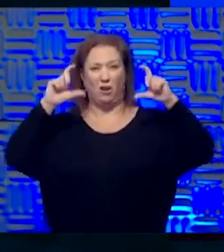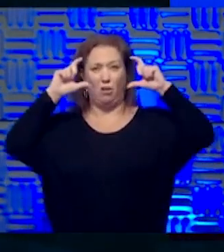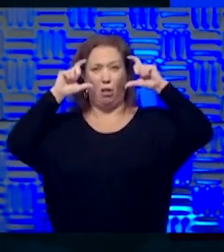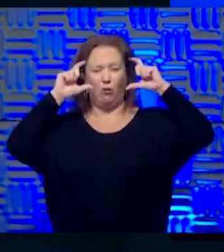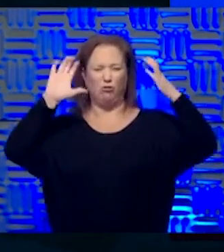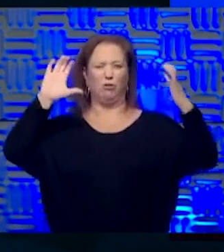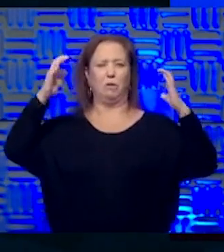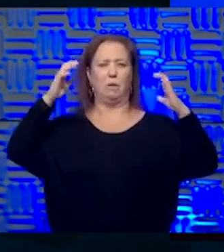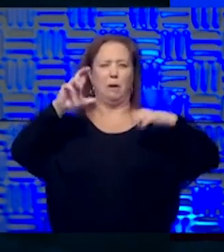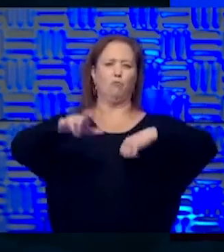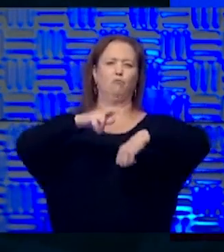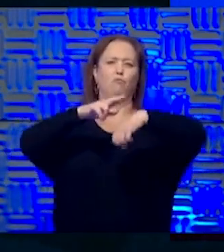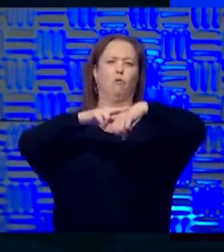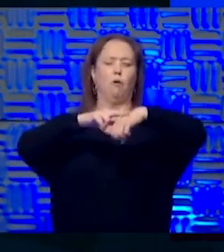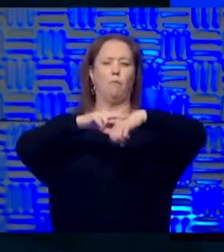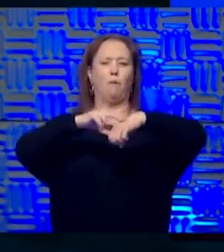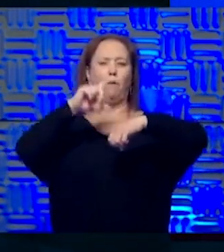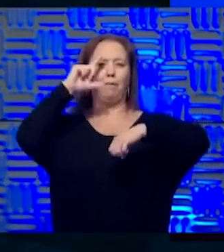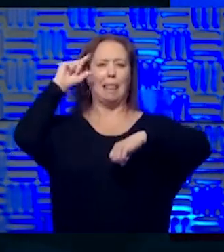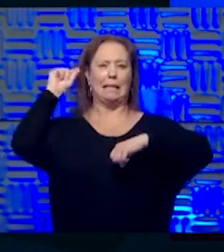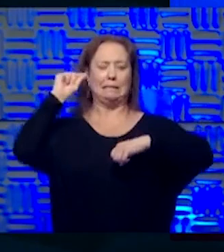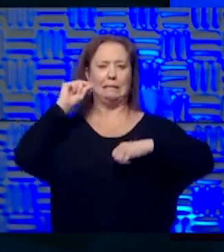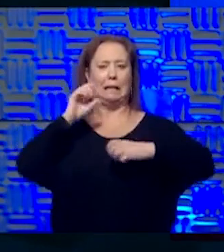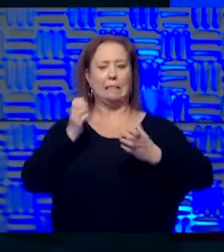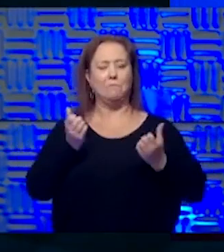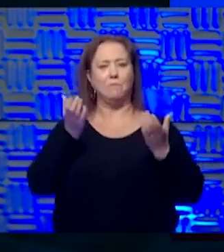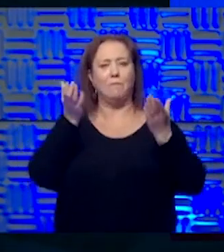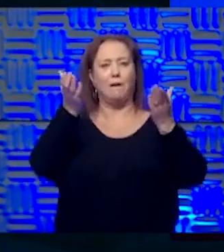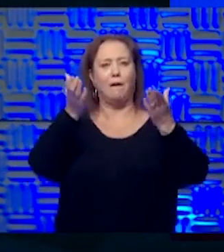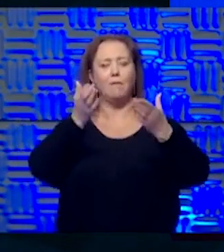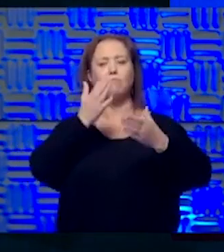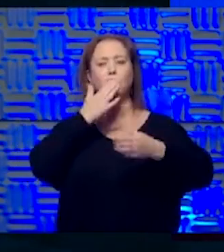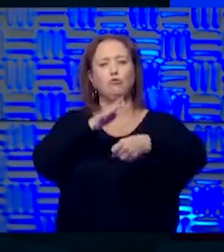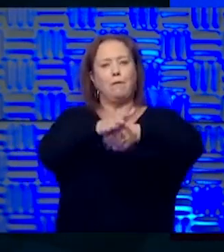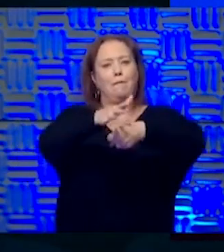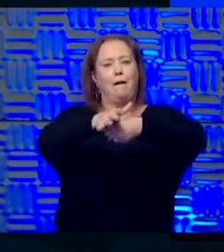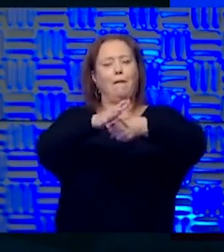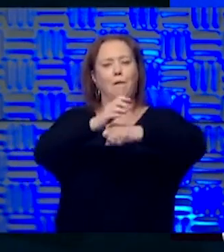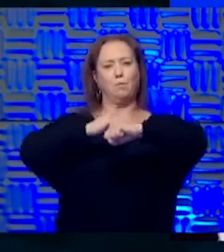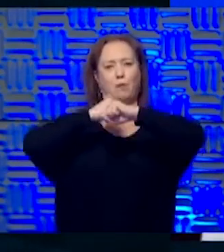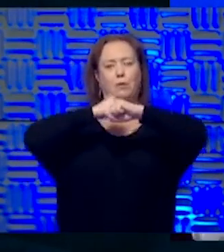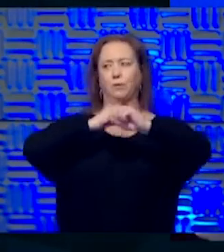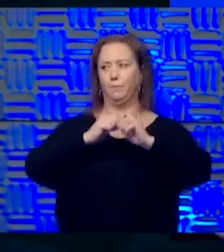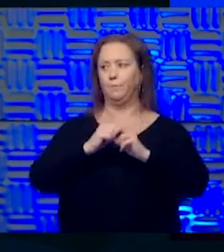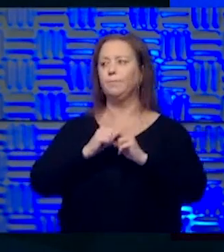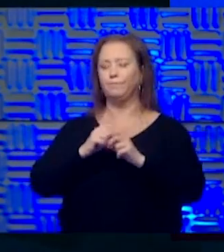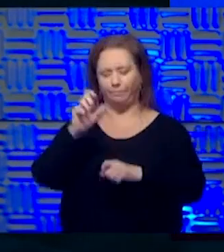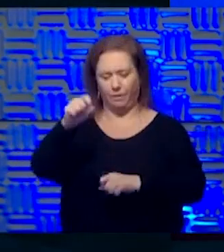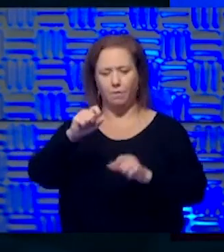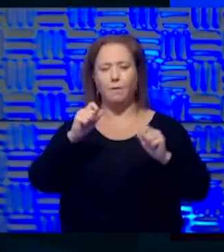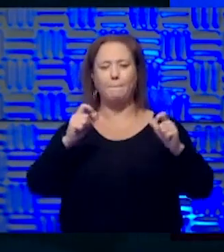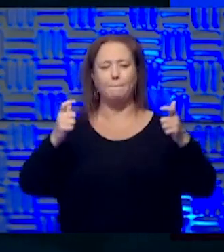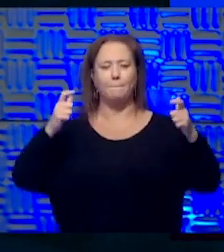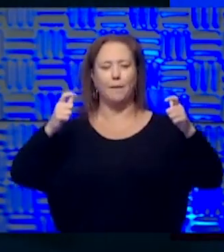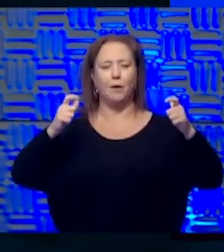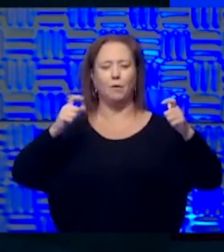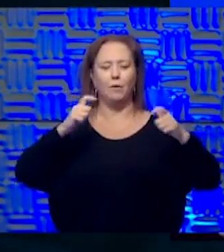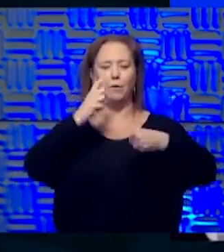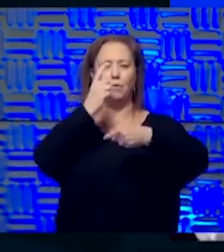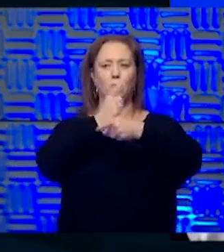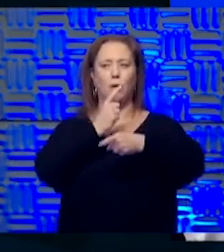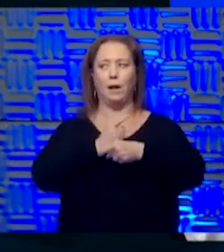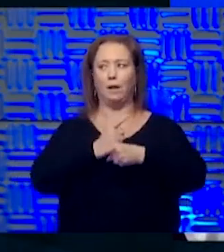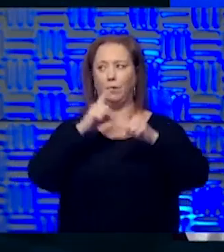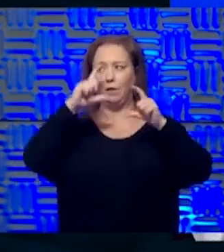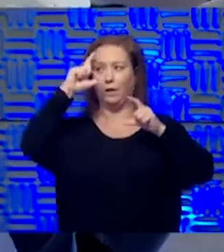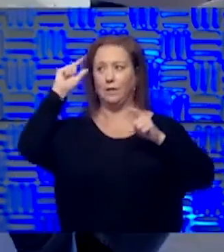just normal glasses, so they would provide, and they do provide, adequate protection. They're definitely larger than normal glasses, and because I'm now going to take